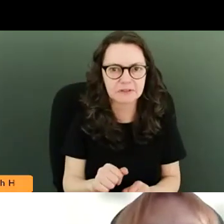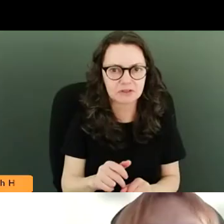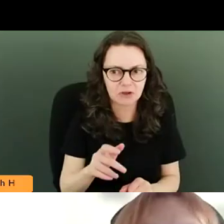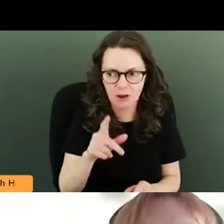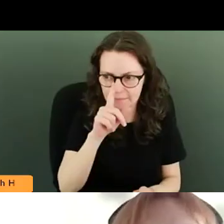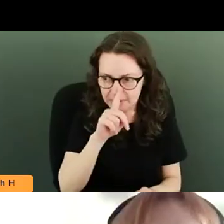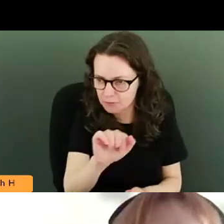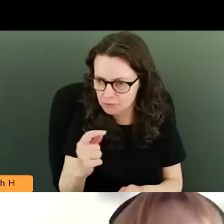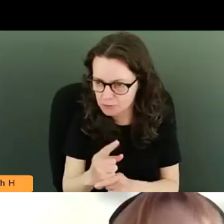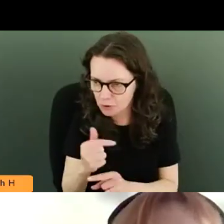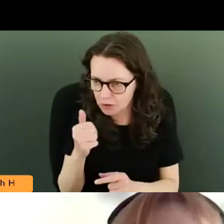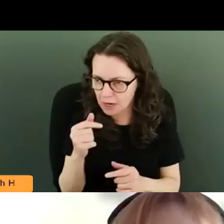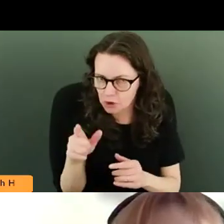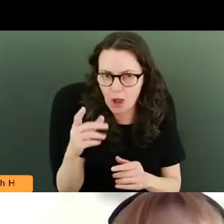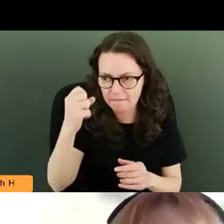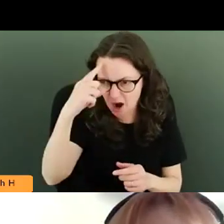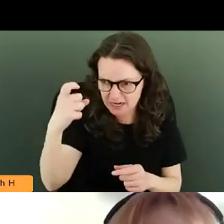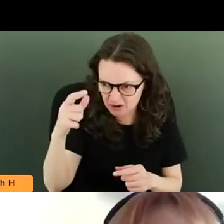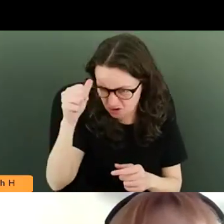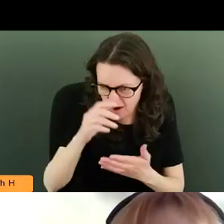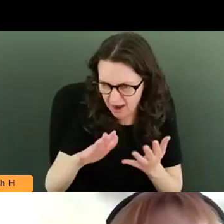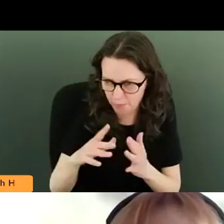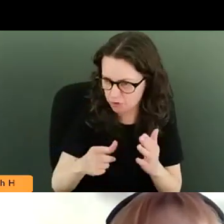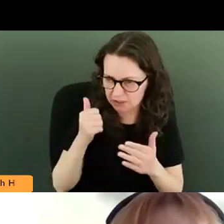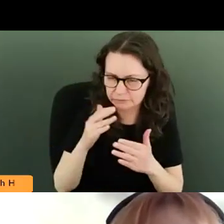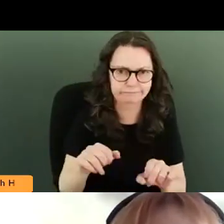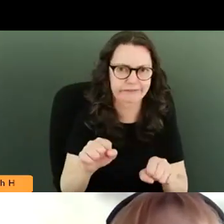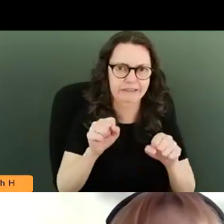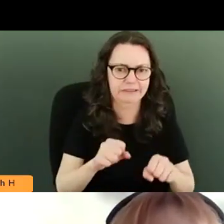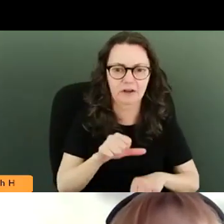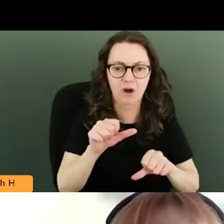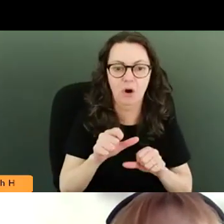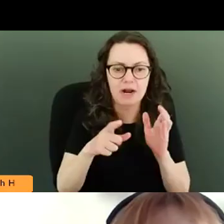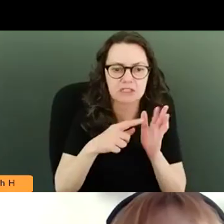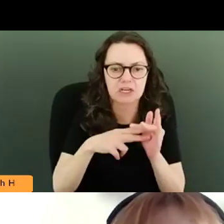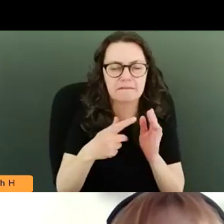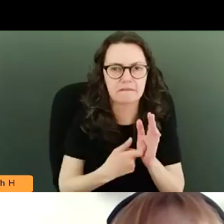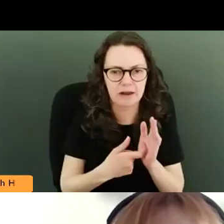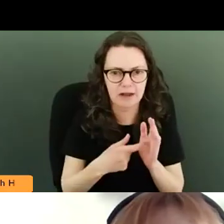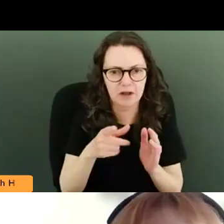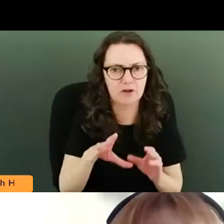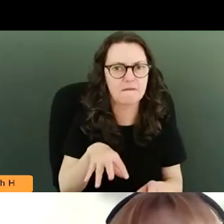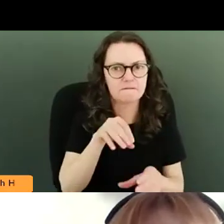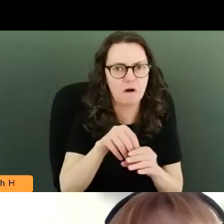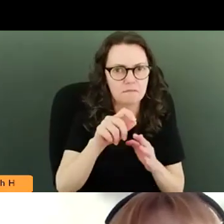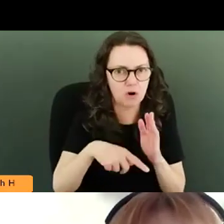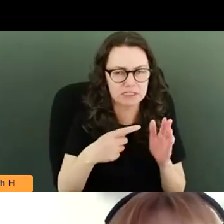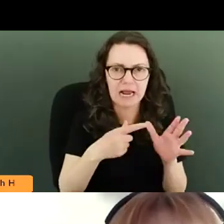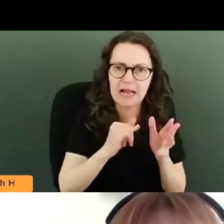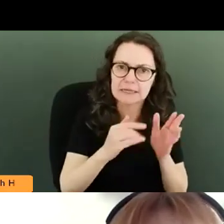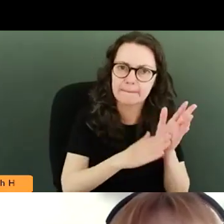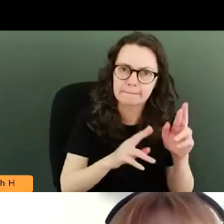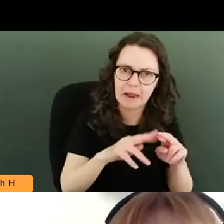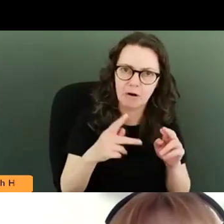so important. Thank you for that. Jennifer, I'll go to you next. You've been part of this project as a parent and